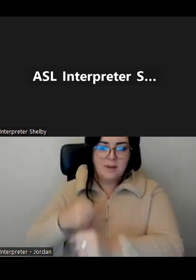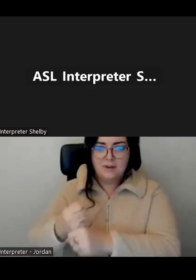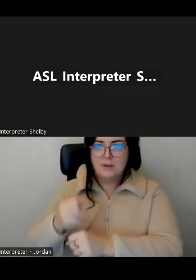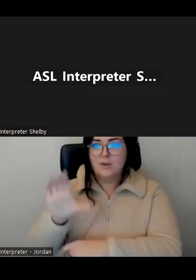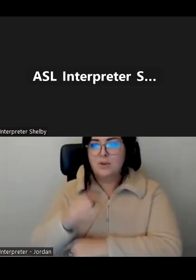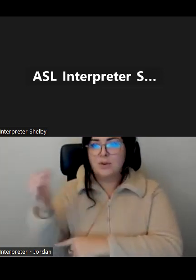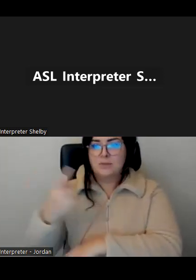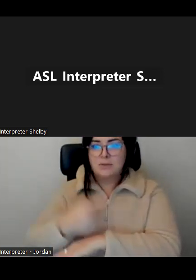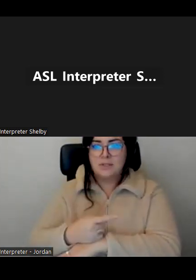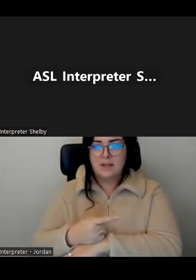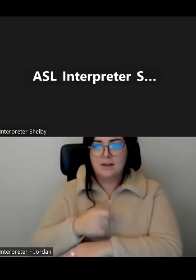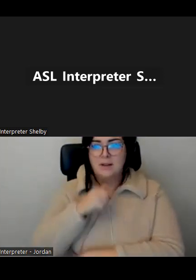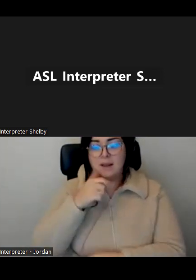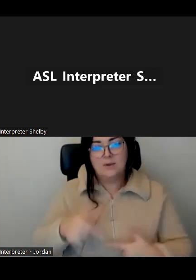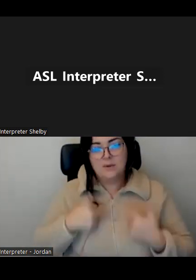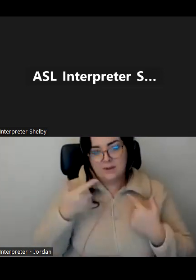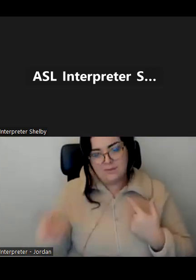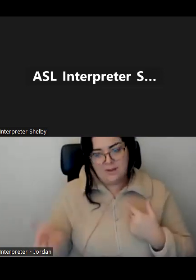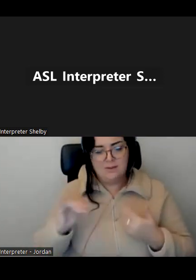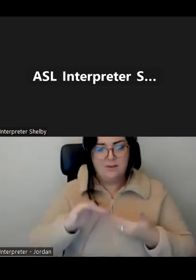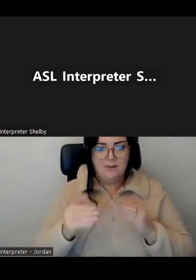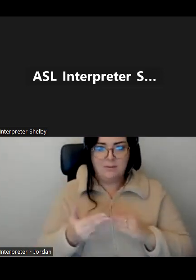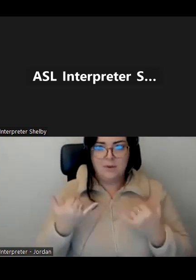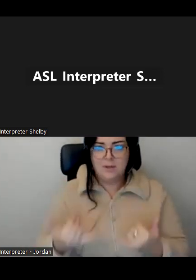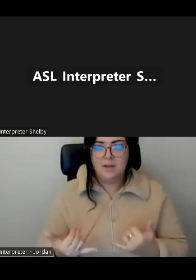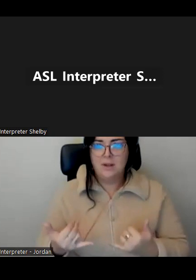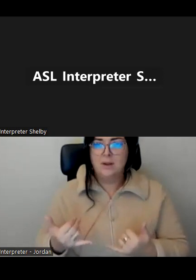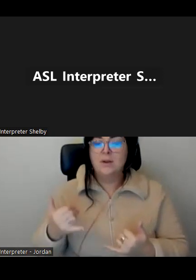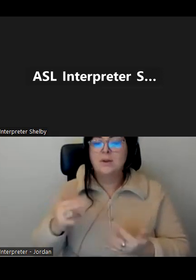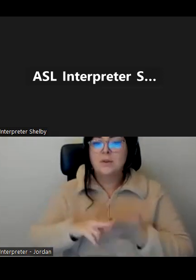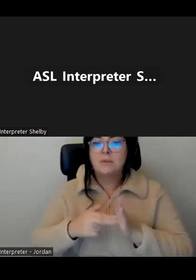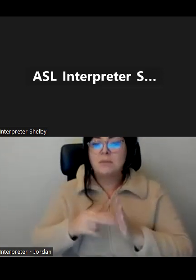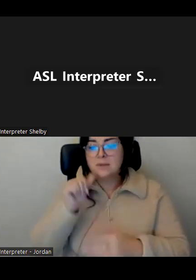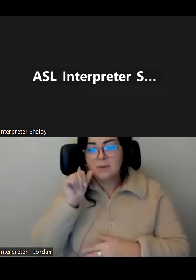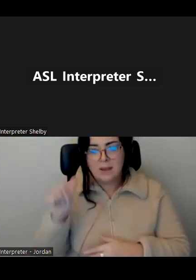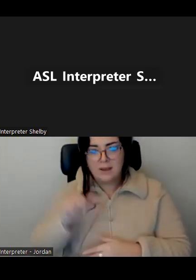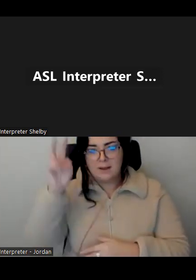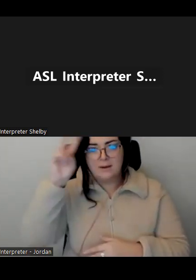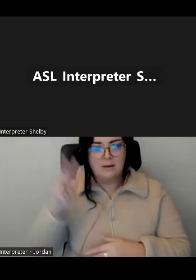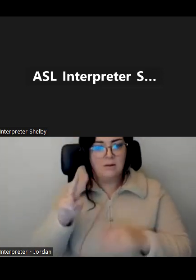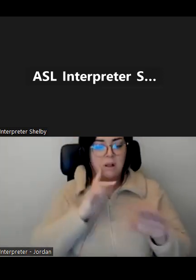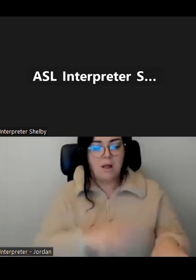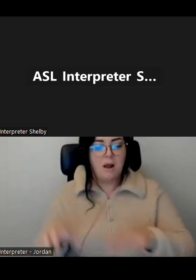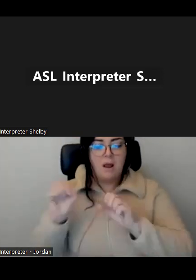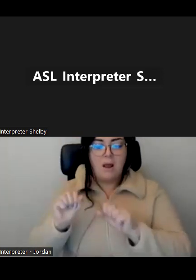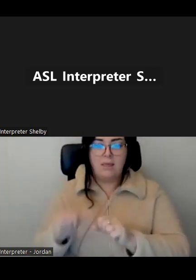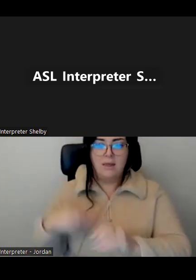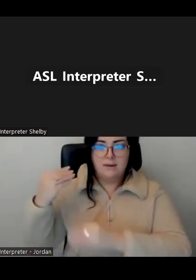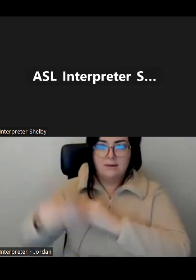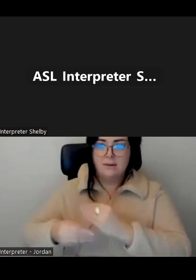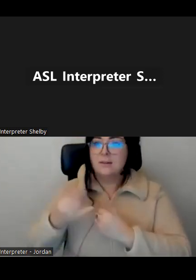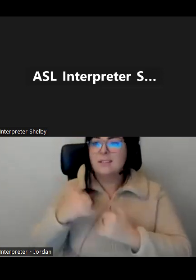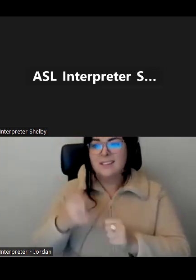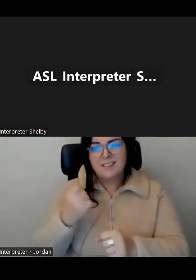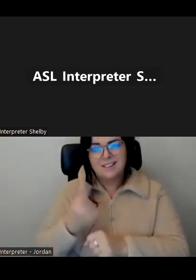So I don't actually live in the community, so it became my aunt and my uncle's house. They took that on. And so we still came together and